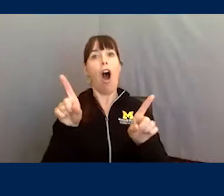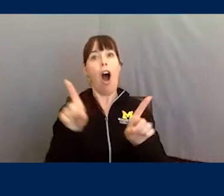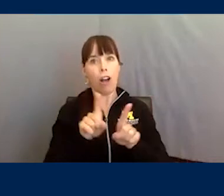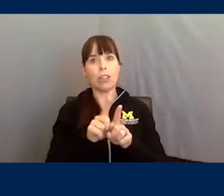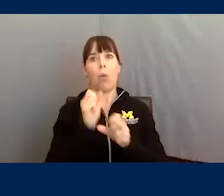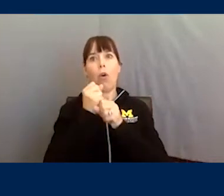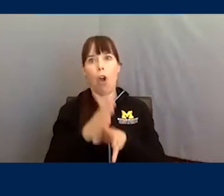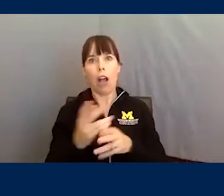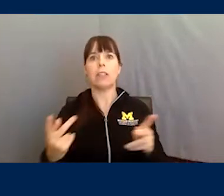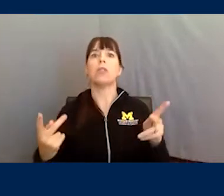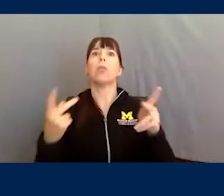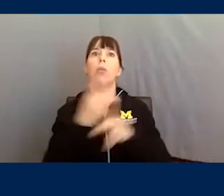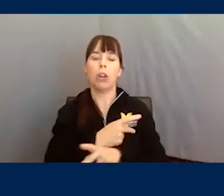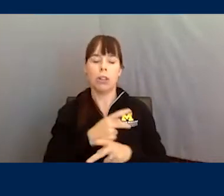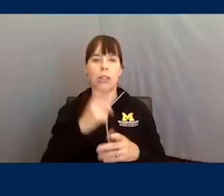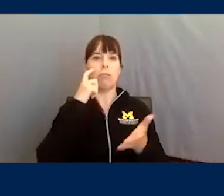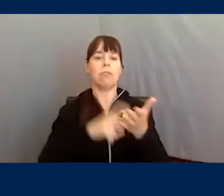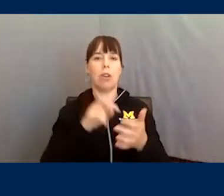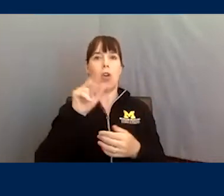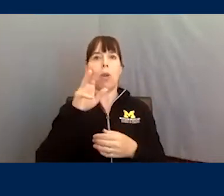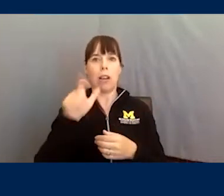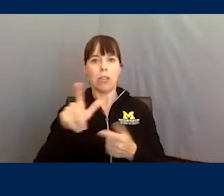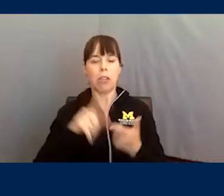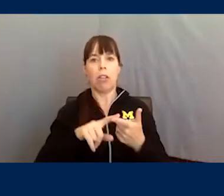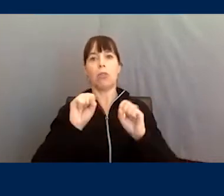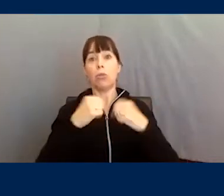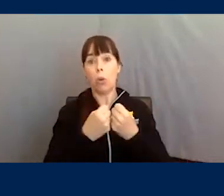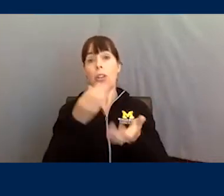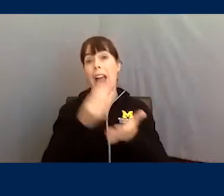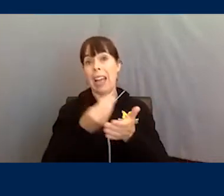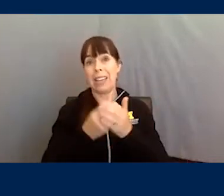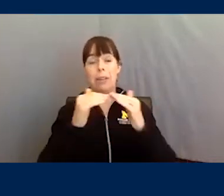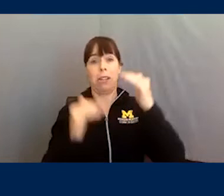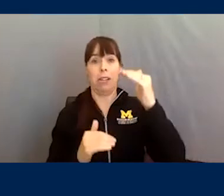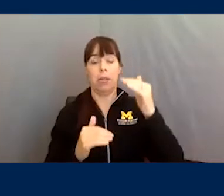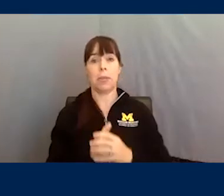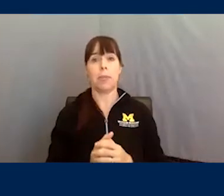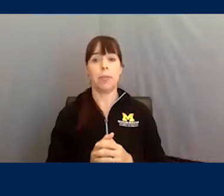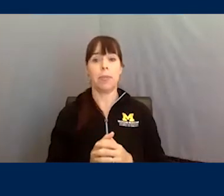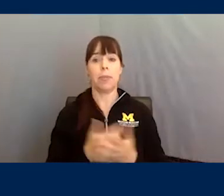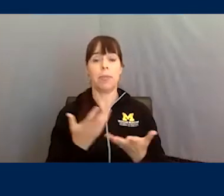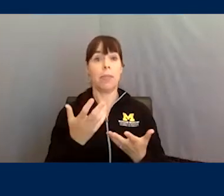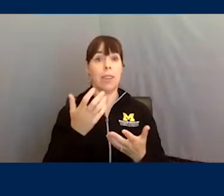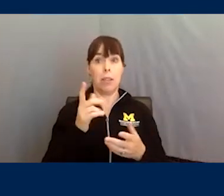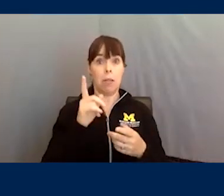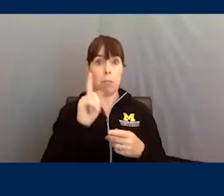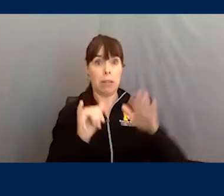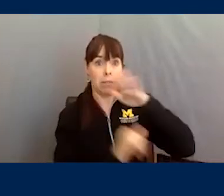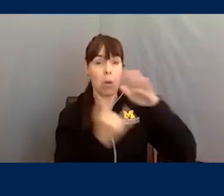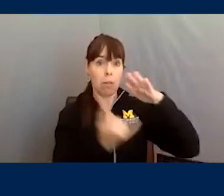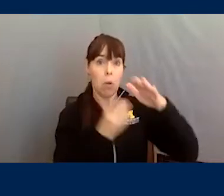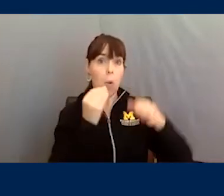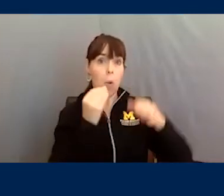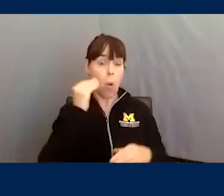exacerbate racial, social, and economic inequities. Stay-at-home orders and other